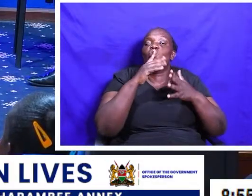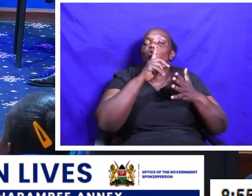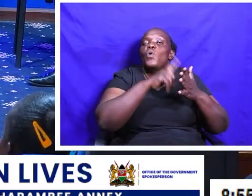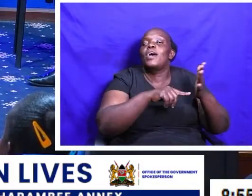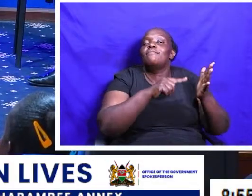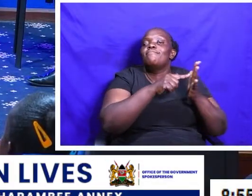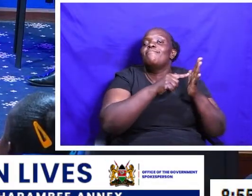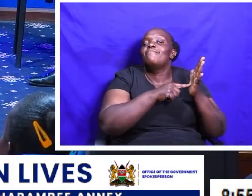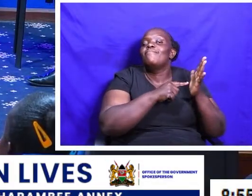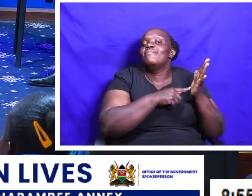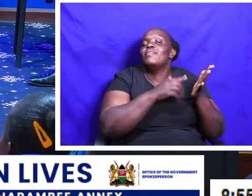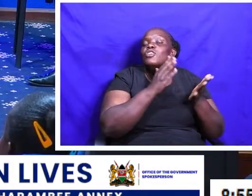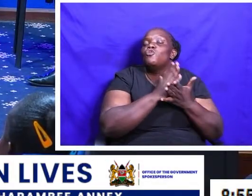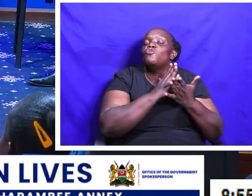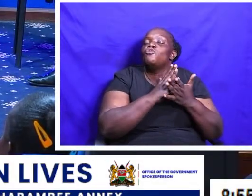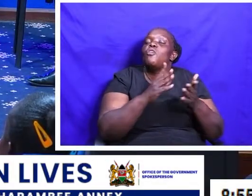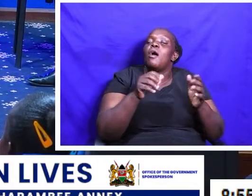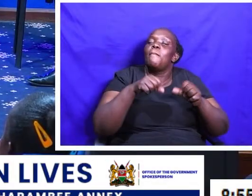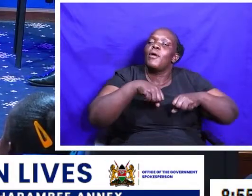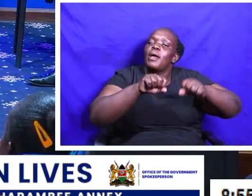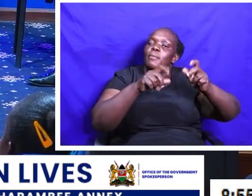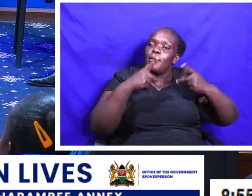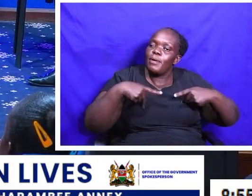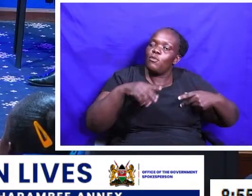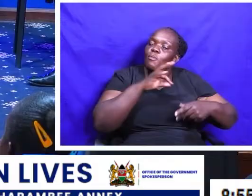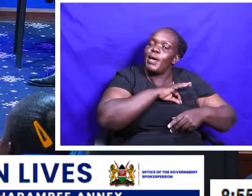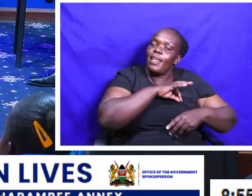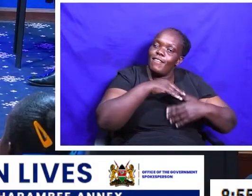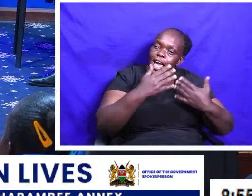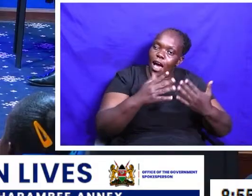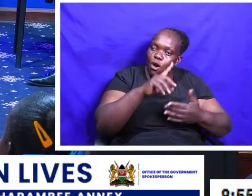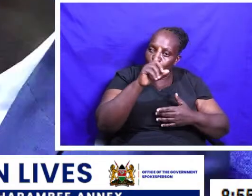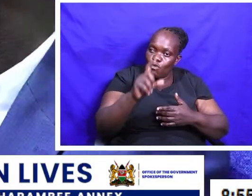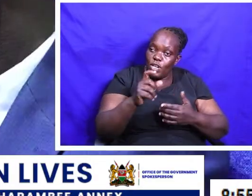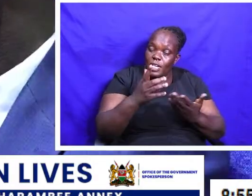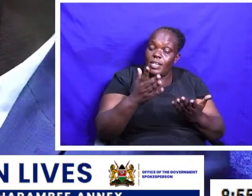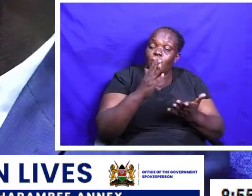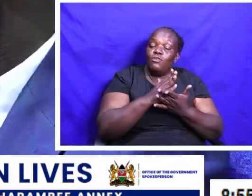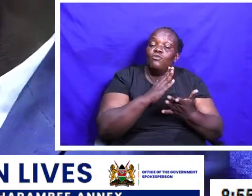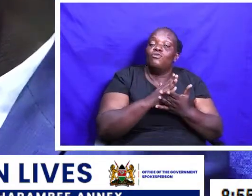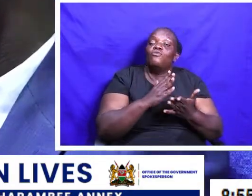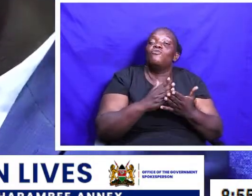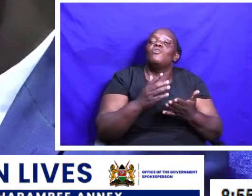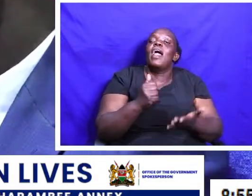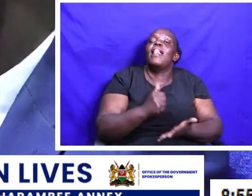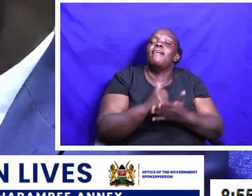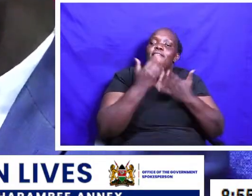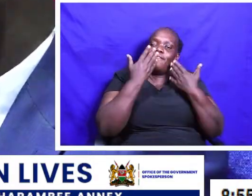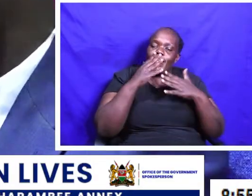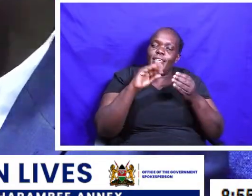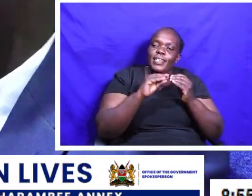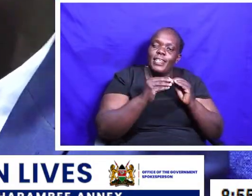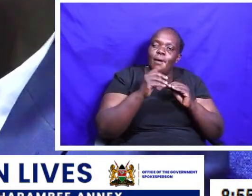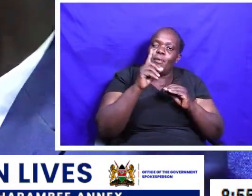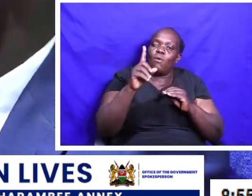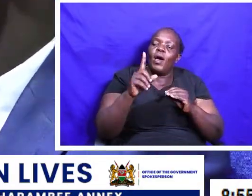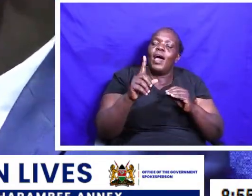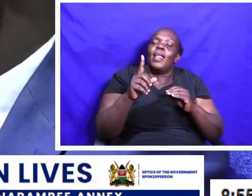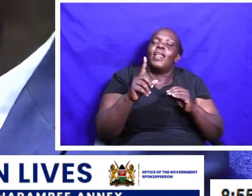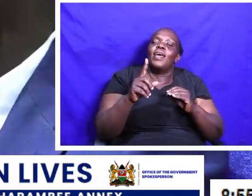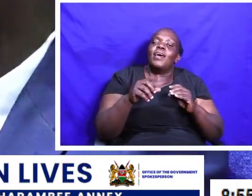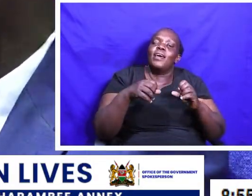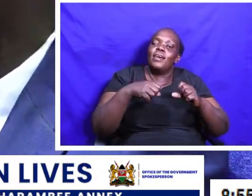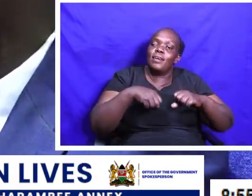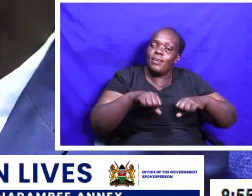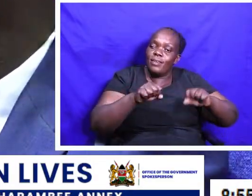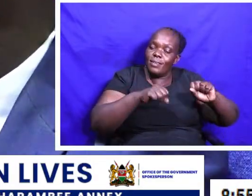so, mwana mboka, amesaidika namna gani wa boda boda? Yes, as a boda sector we have been facing some challenges. Number one is the cost of the